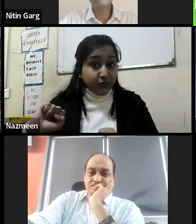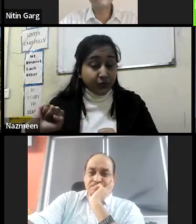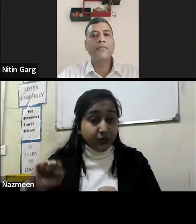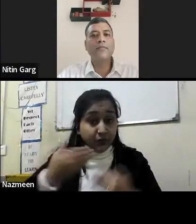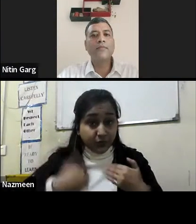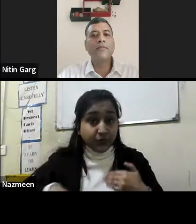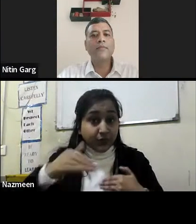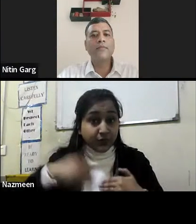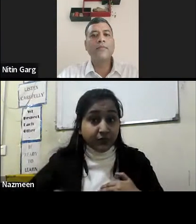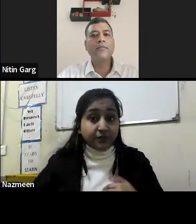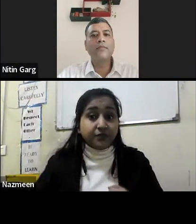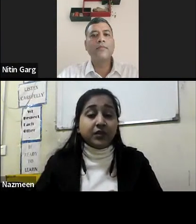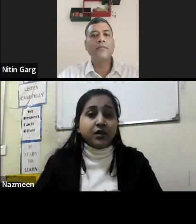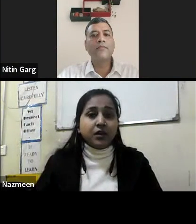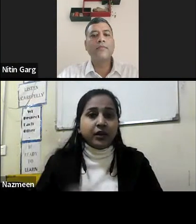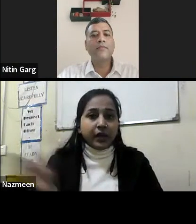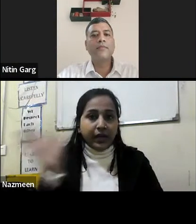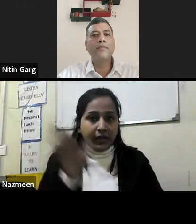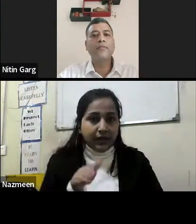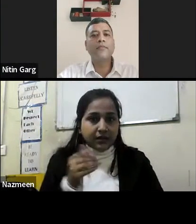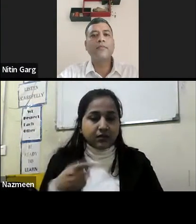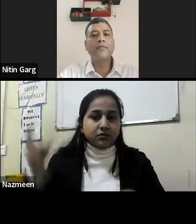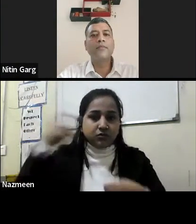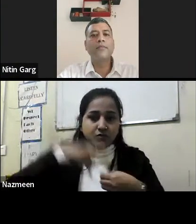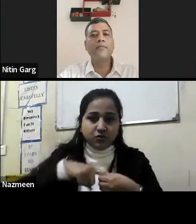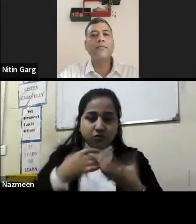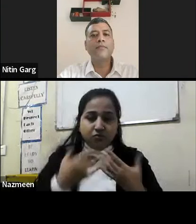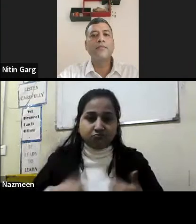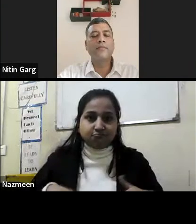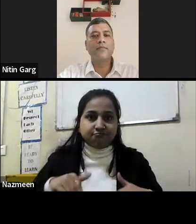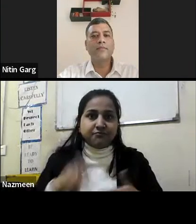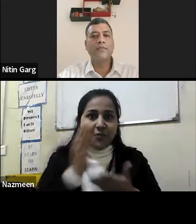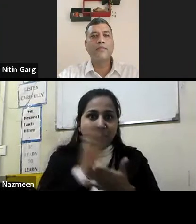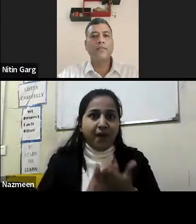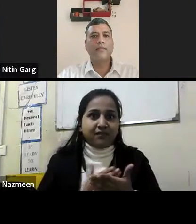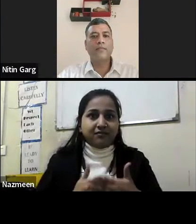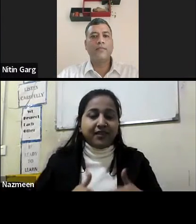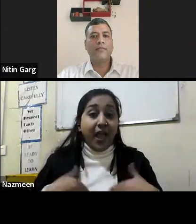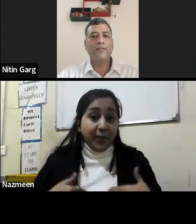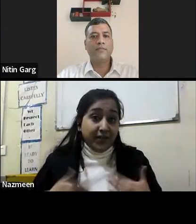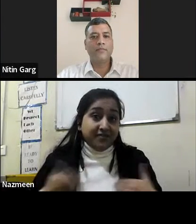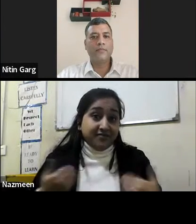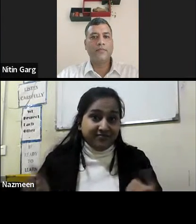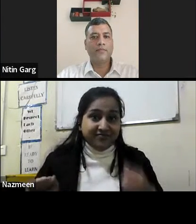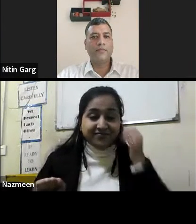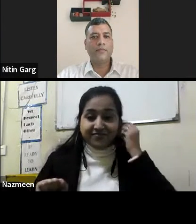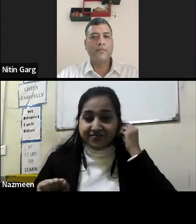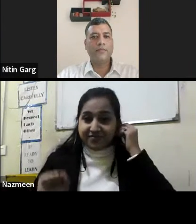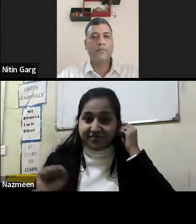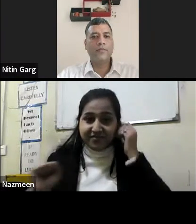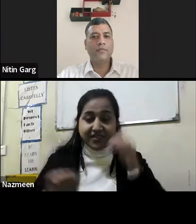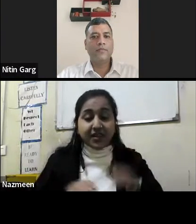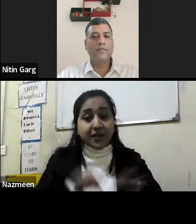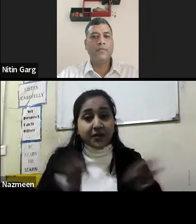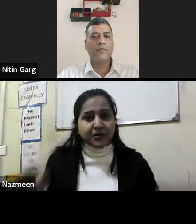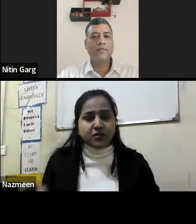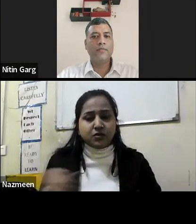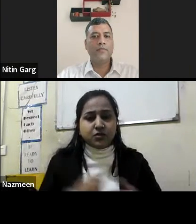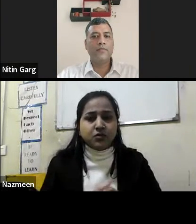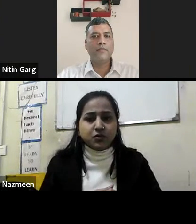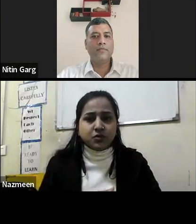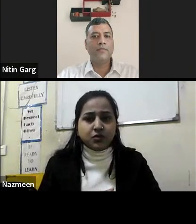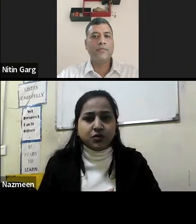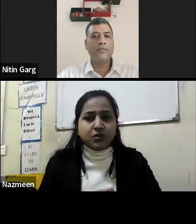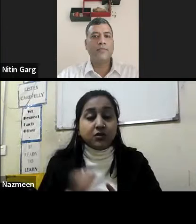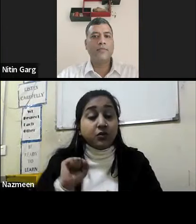He might call you once and you'll be very delighted to be part of it. He has built a platform called Zorba, where